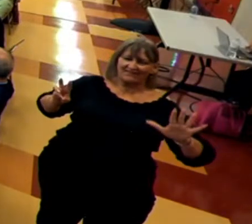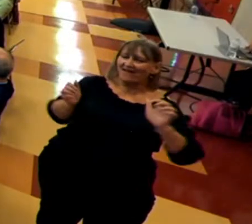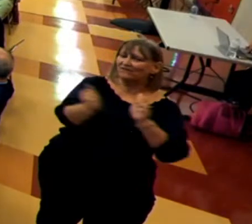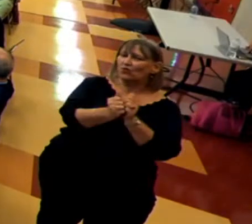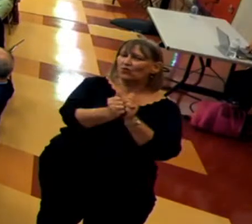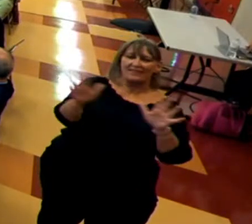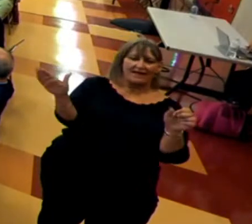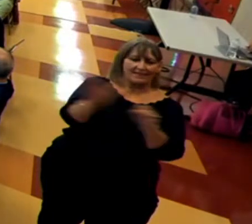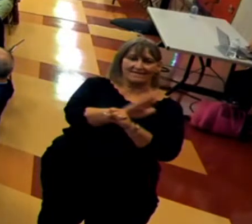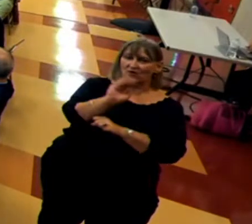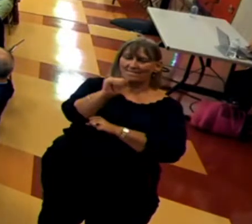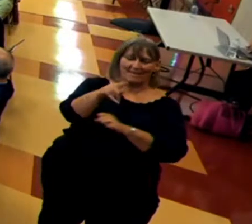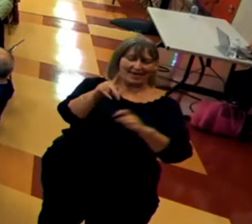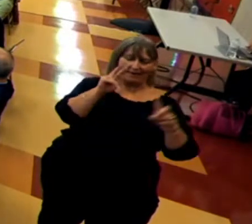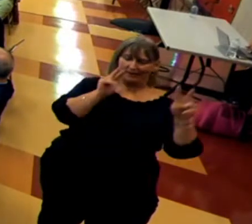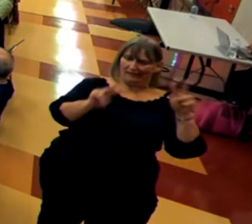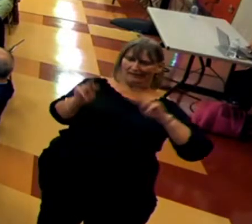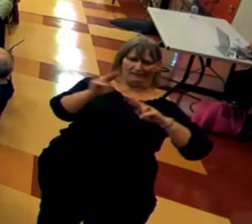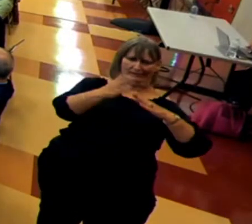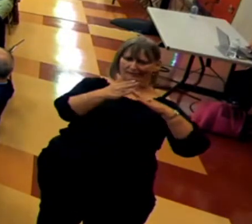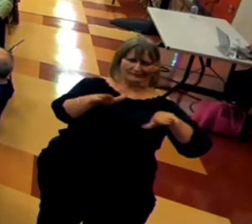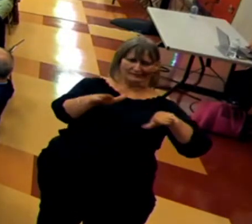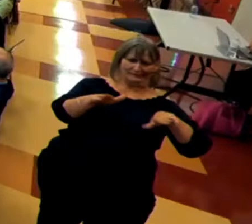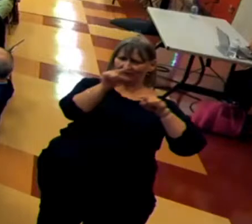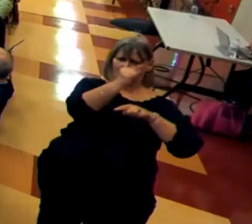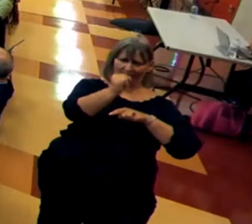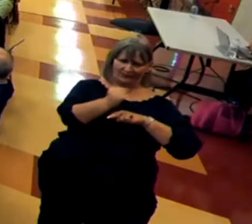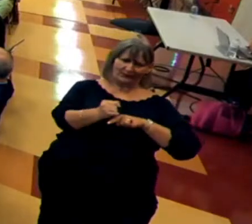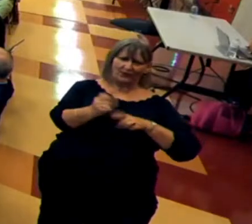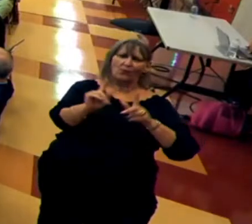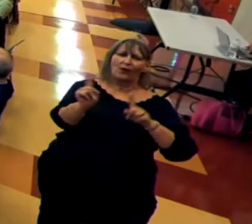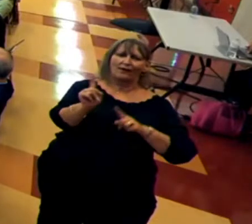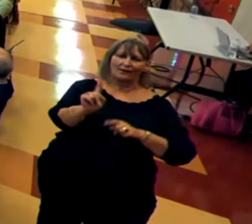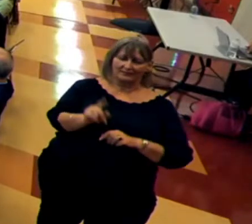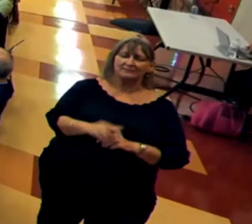looking at it, it's Yes. hard to distinguish that. Yes.